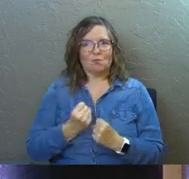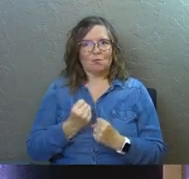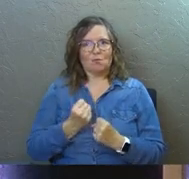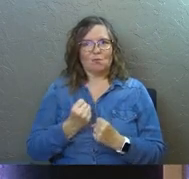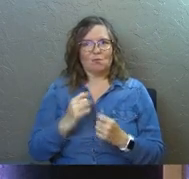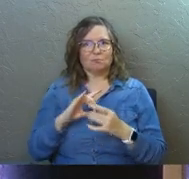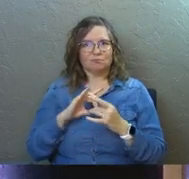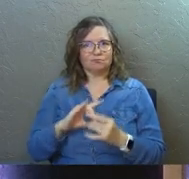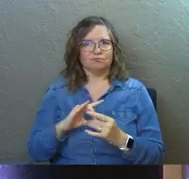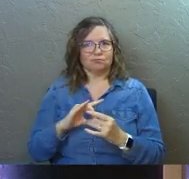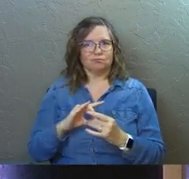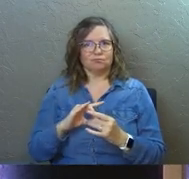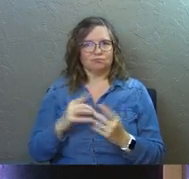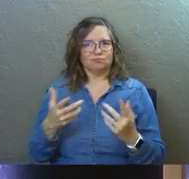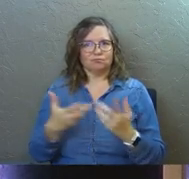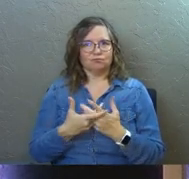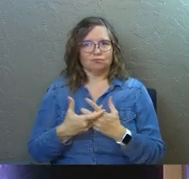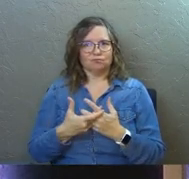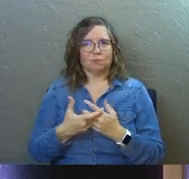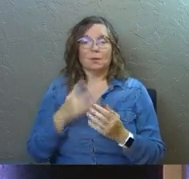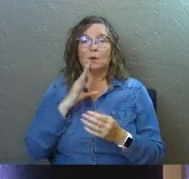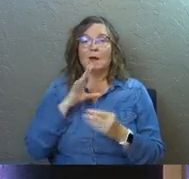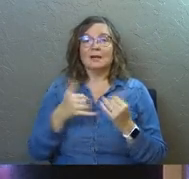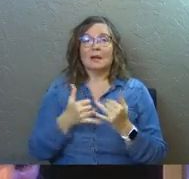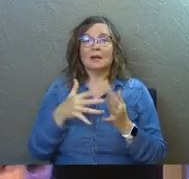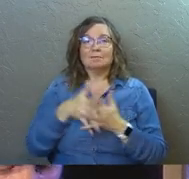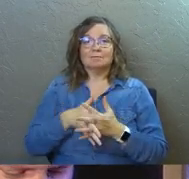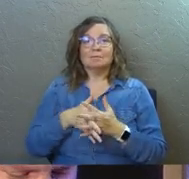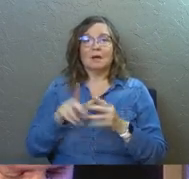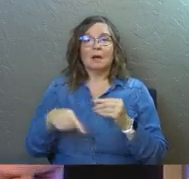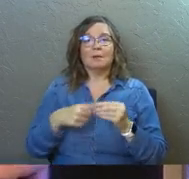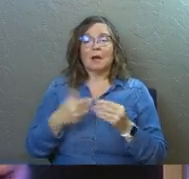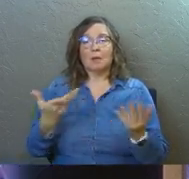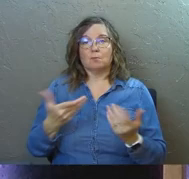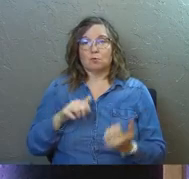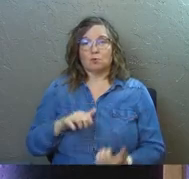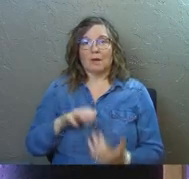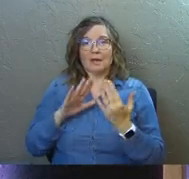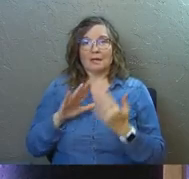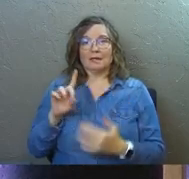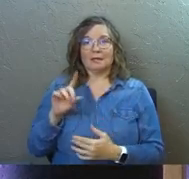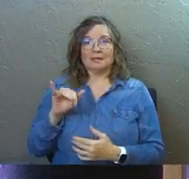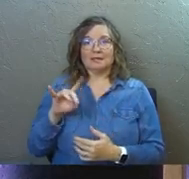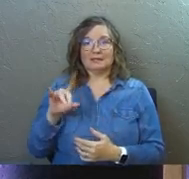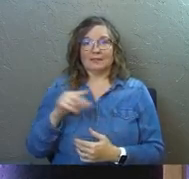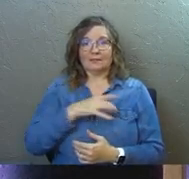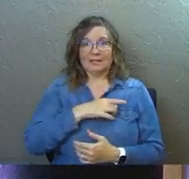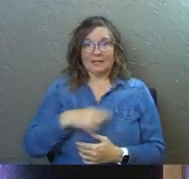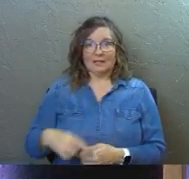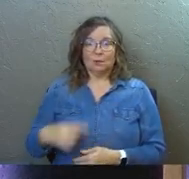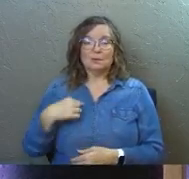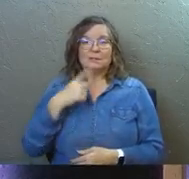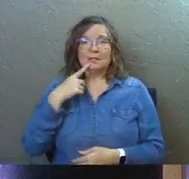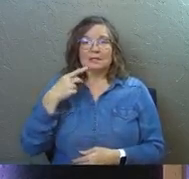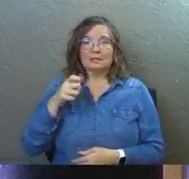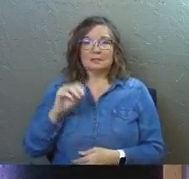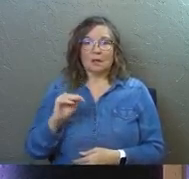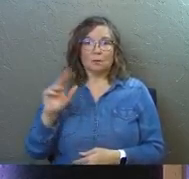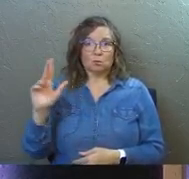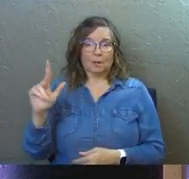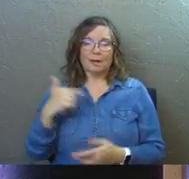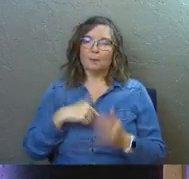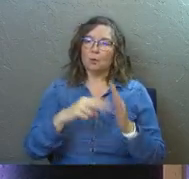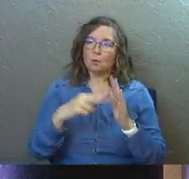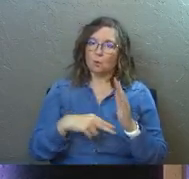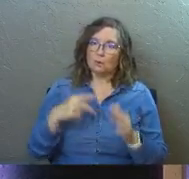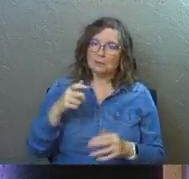strong. So we're talking today about presence. This is what David is going to say to us in Psalm 23. Now I'm